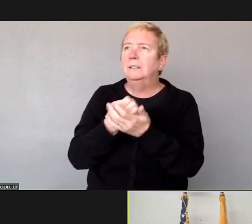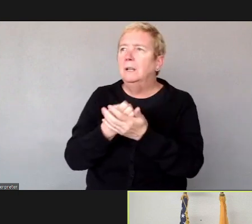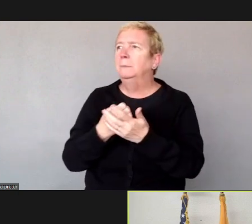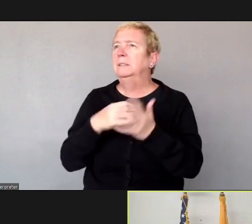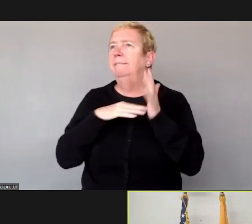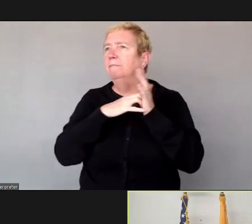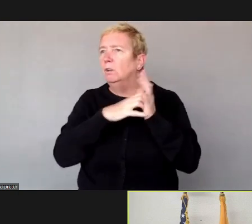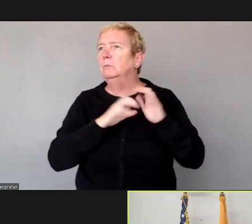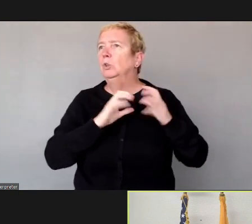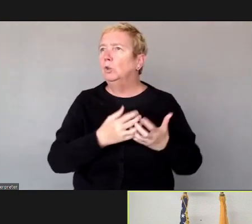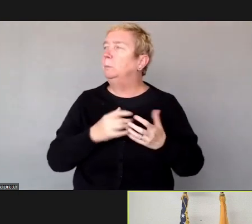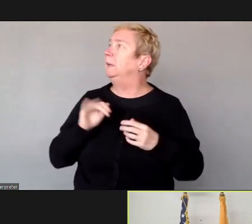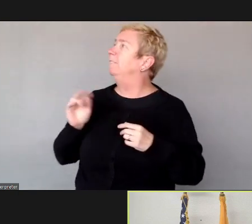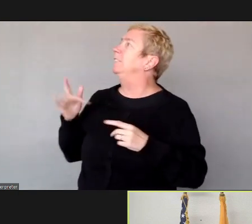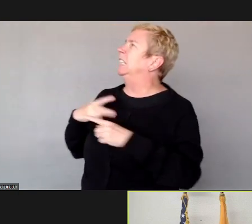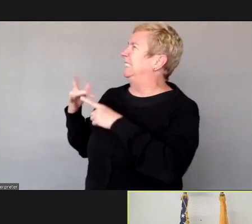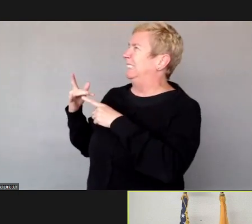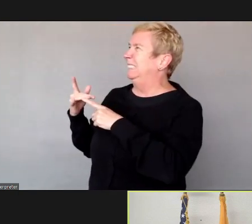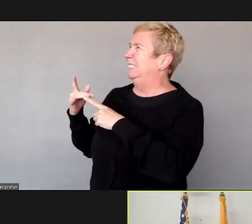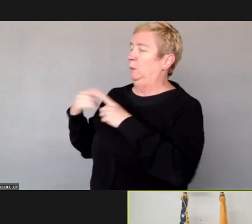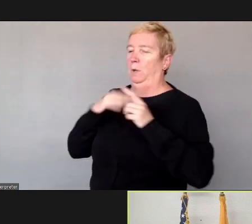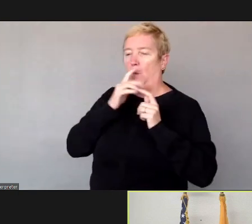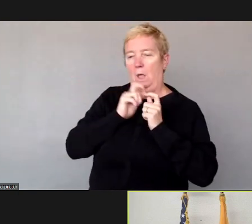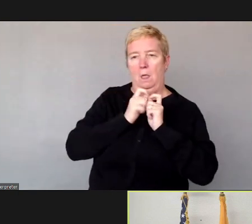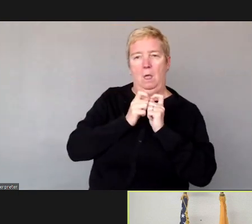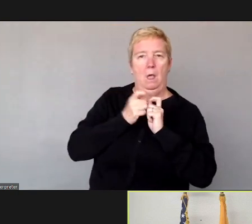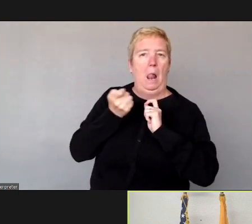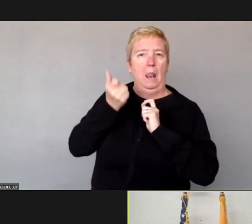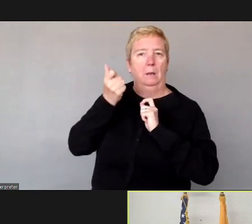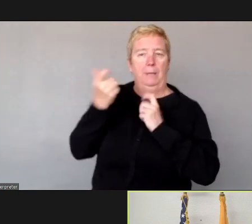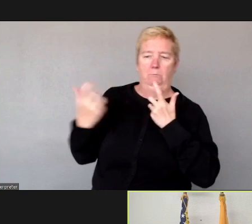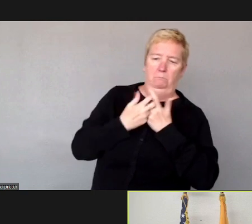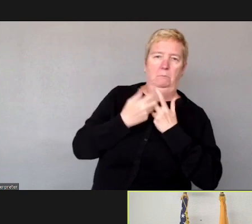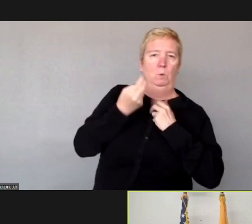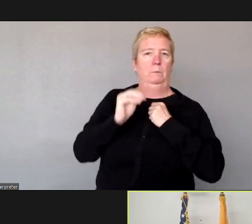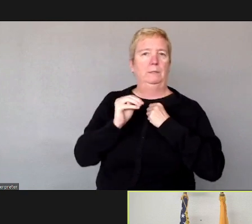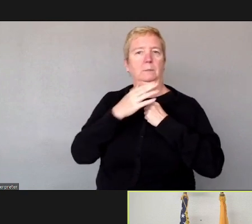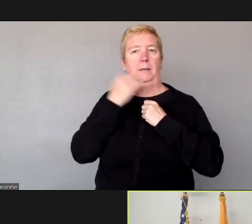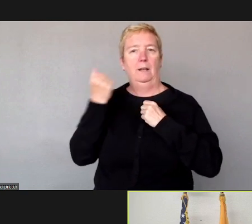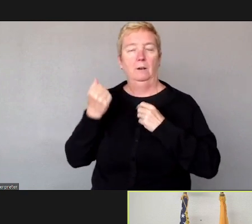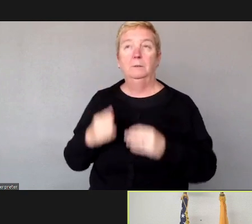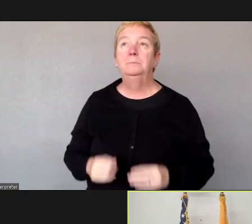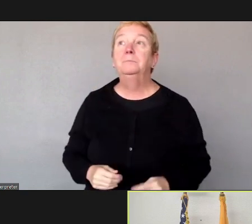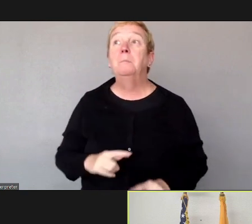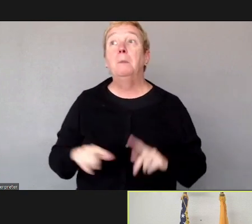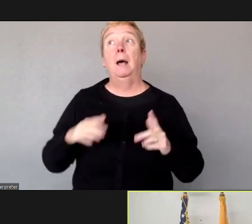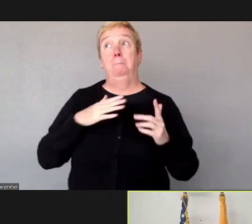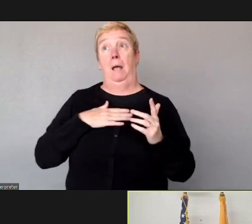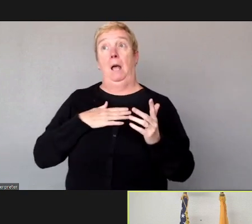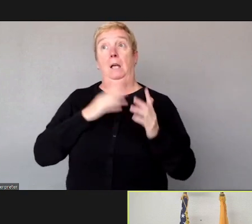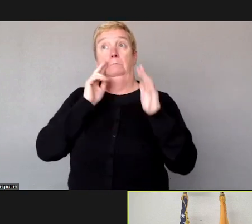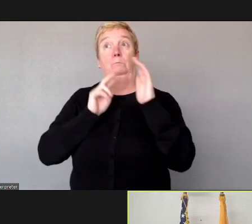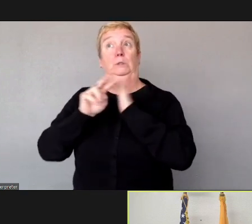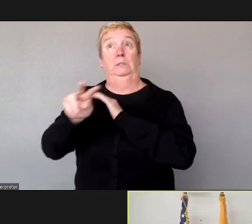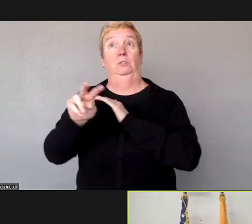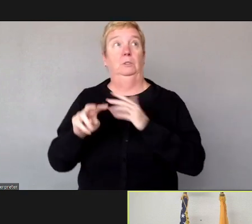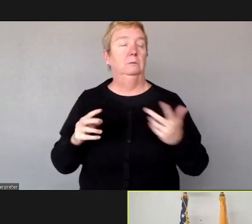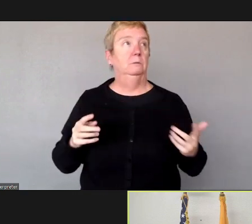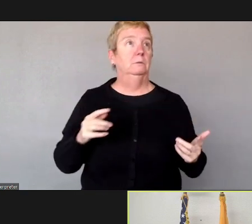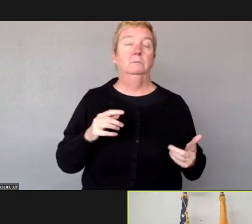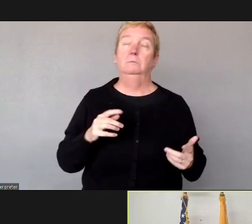population, we do tweak it from time to time. But I would predict that, given all the research and data that's now going into